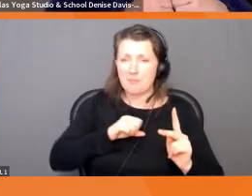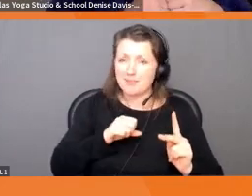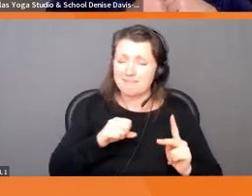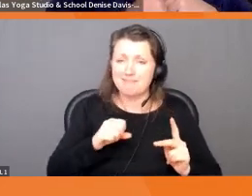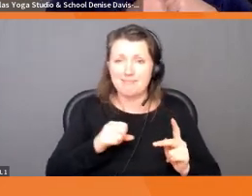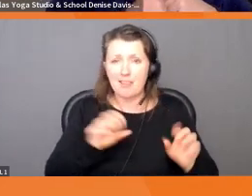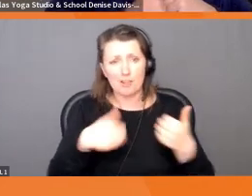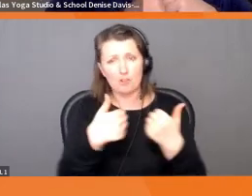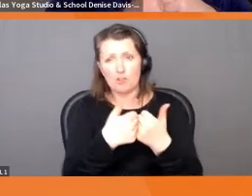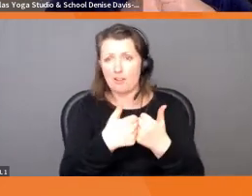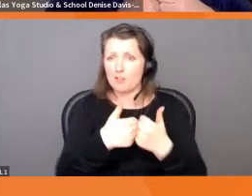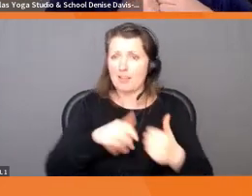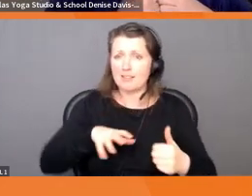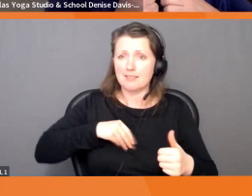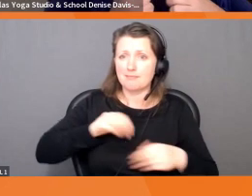They're